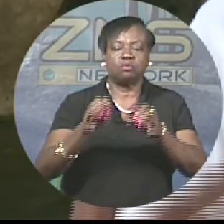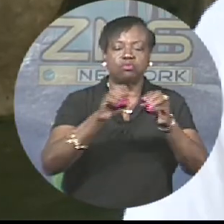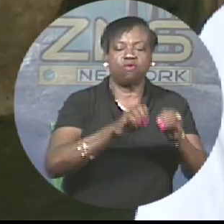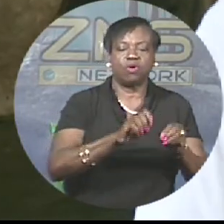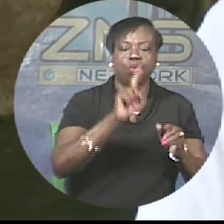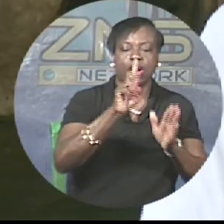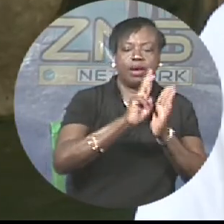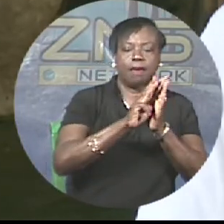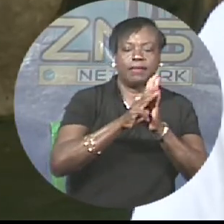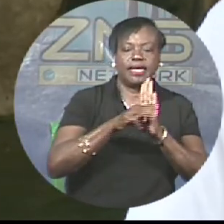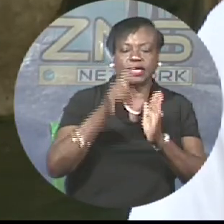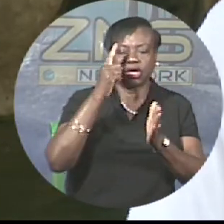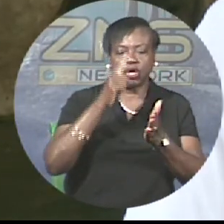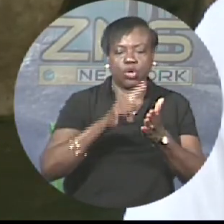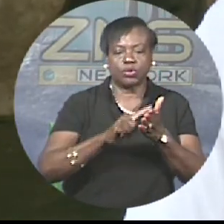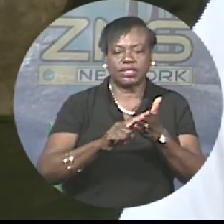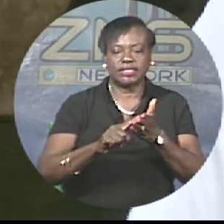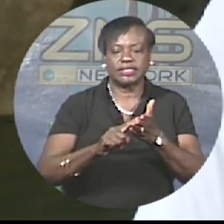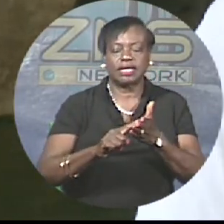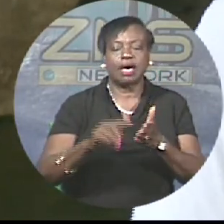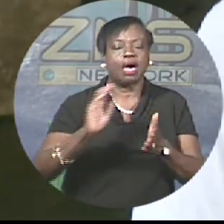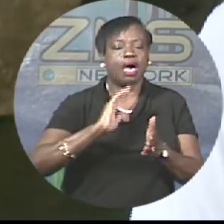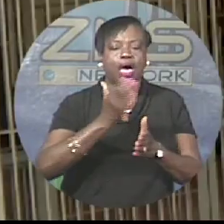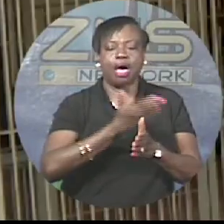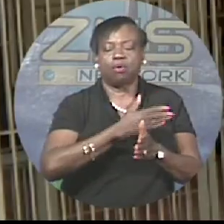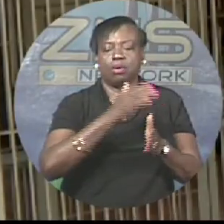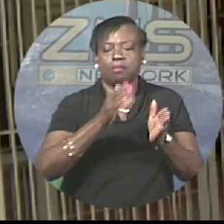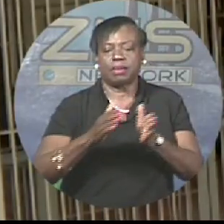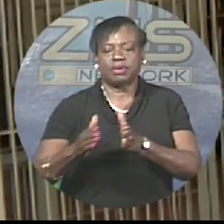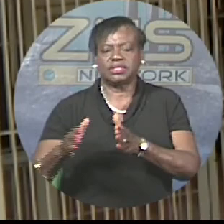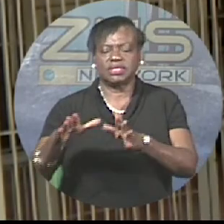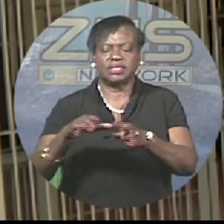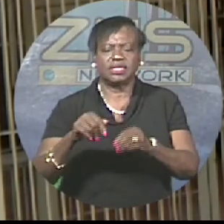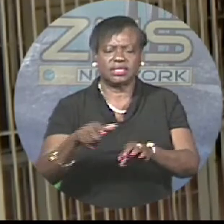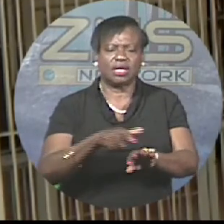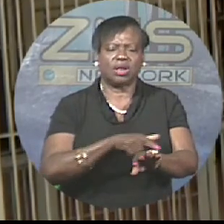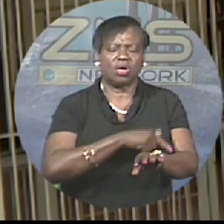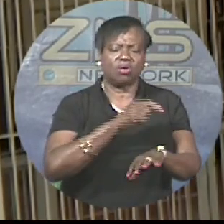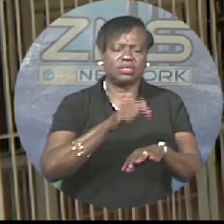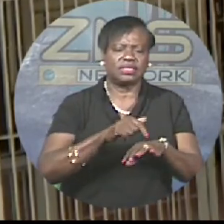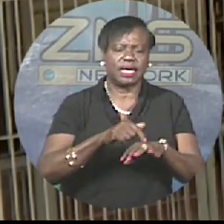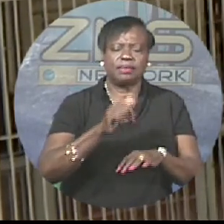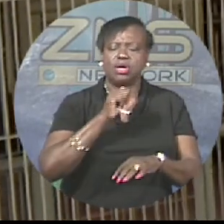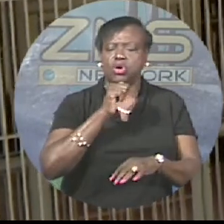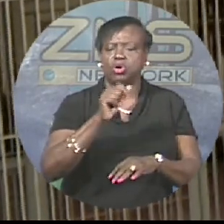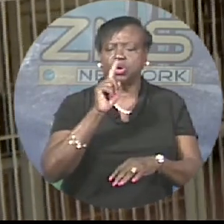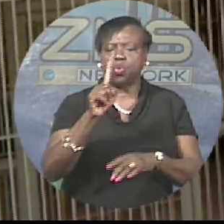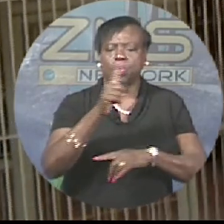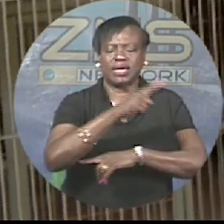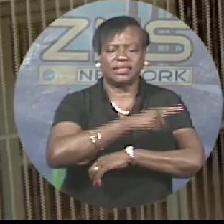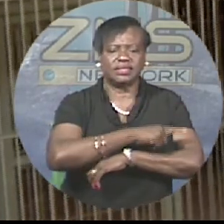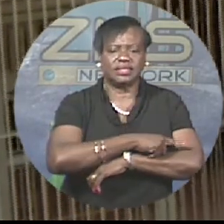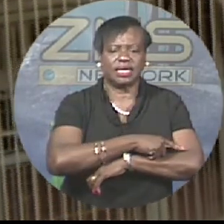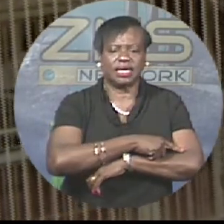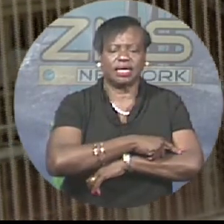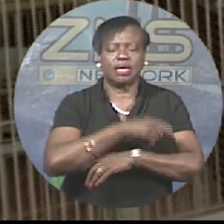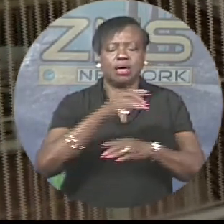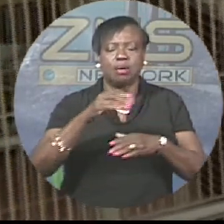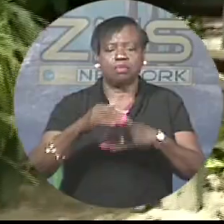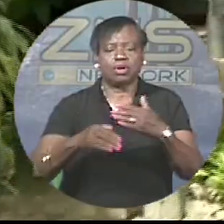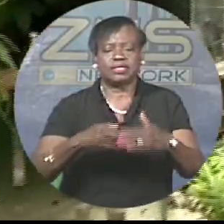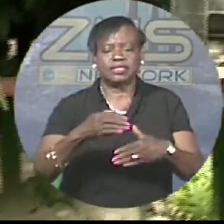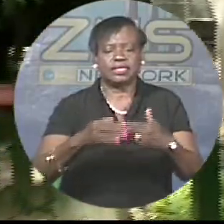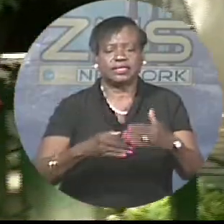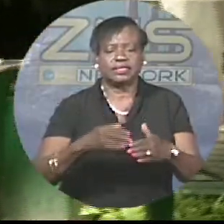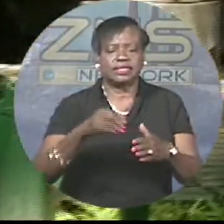take a long time. It's not a one-day process for us. It's more like maybe it could be like a 3-day process. Here at